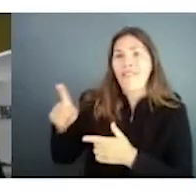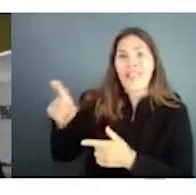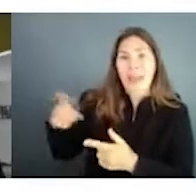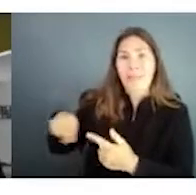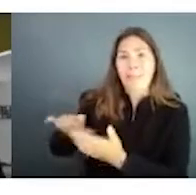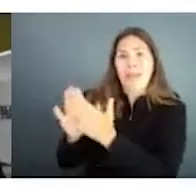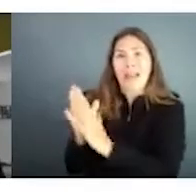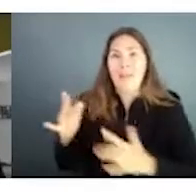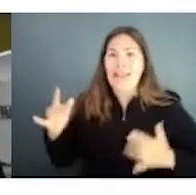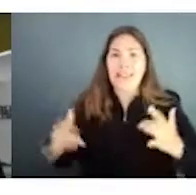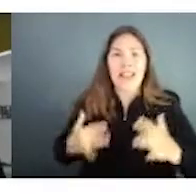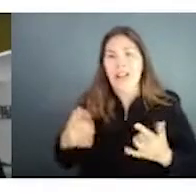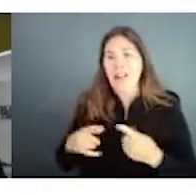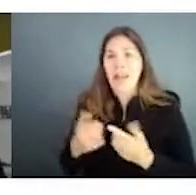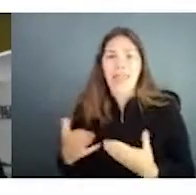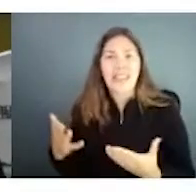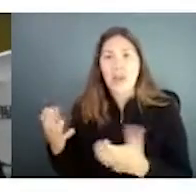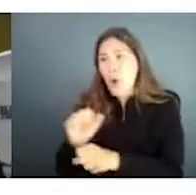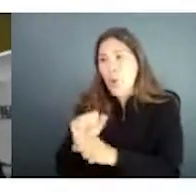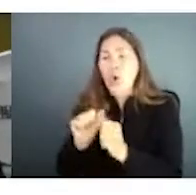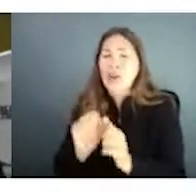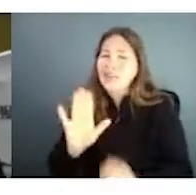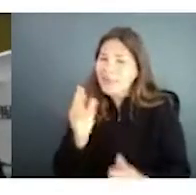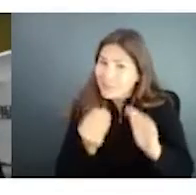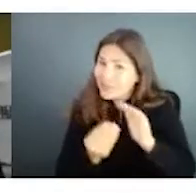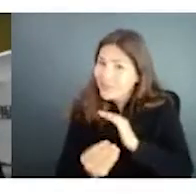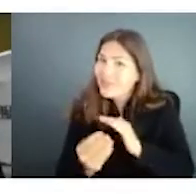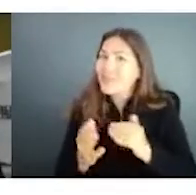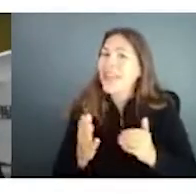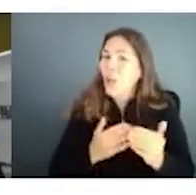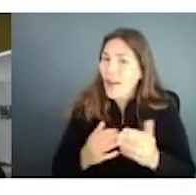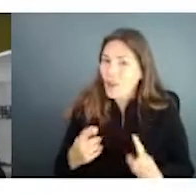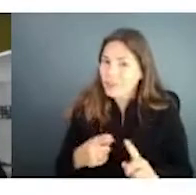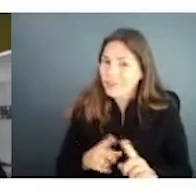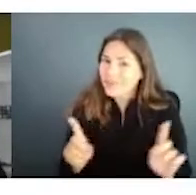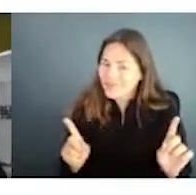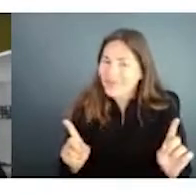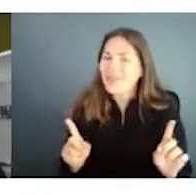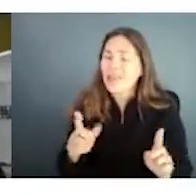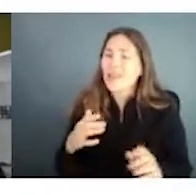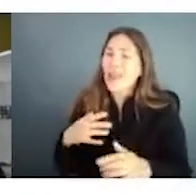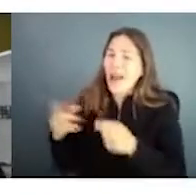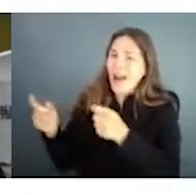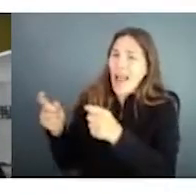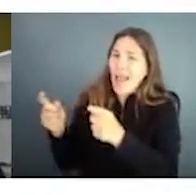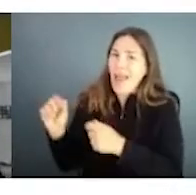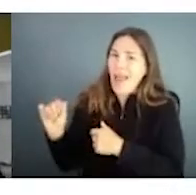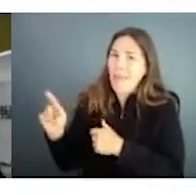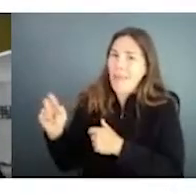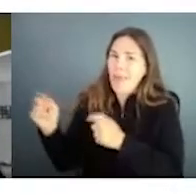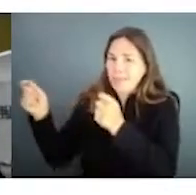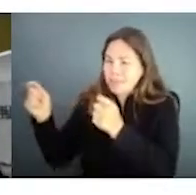that they want to work with. I will give you one caveat. I've been talking with my admin, and I'm sure everyone is aware